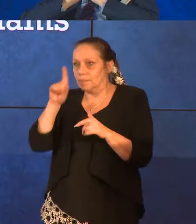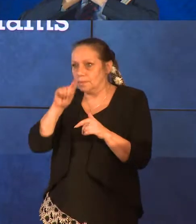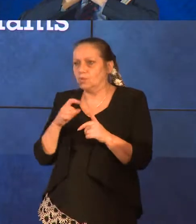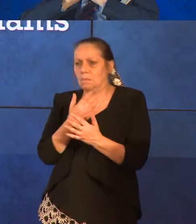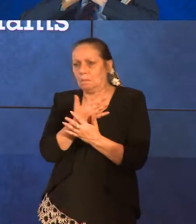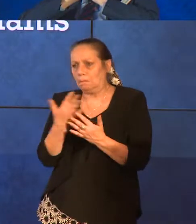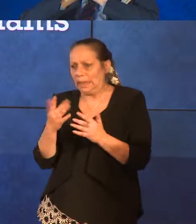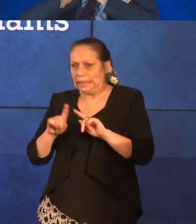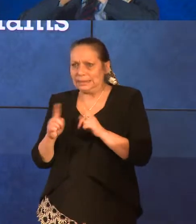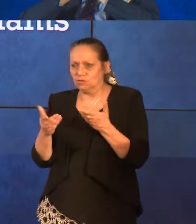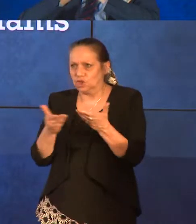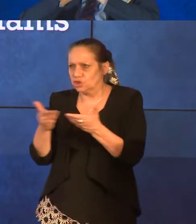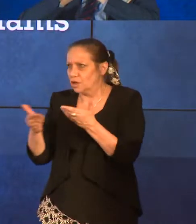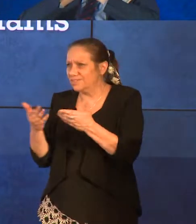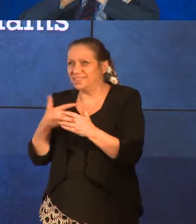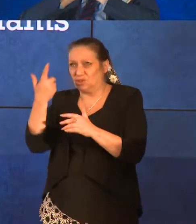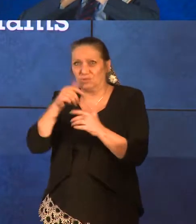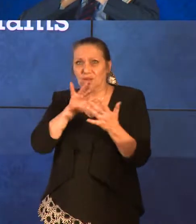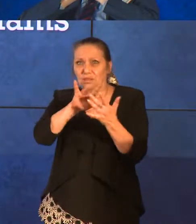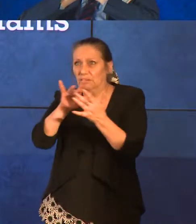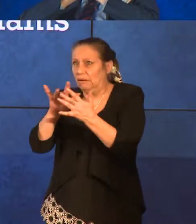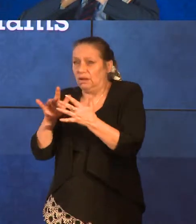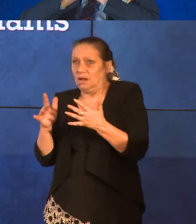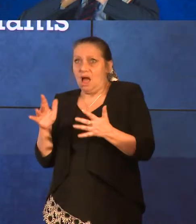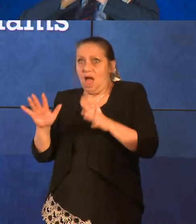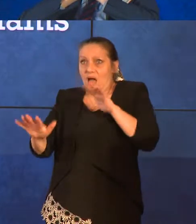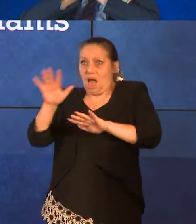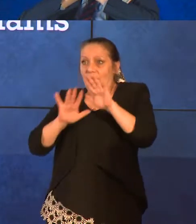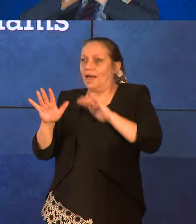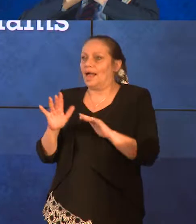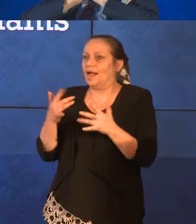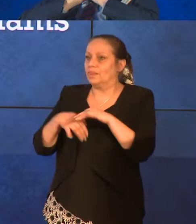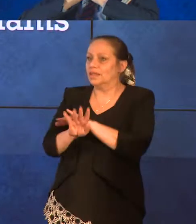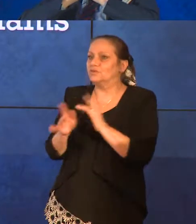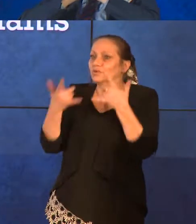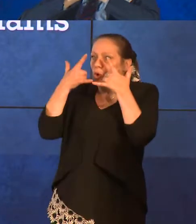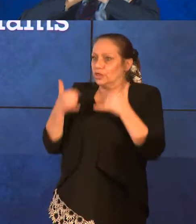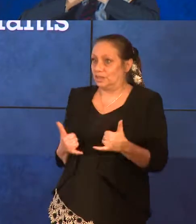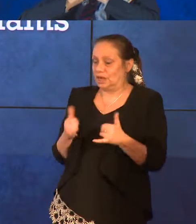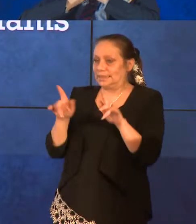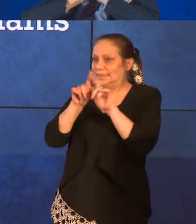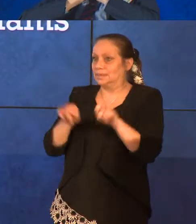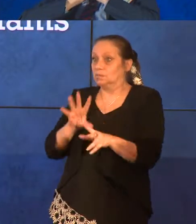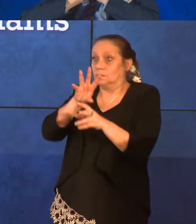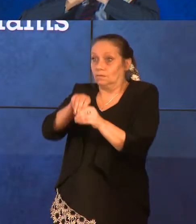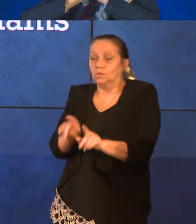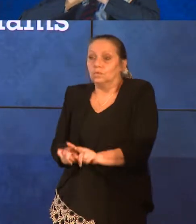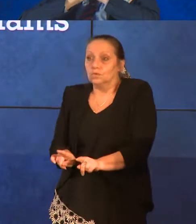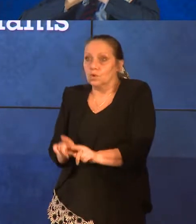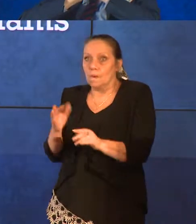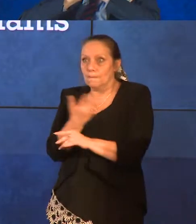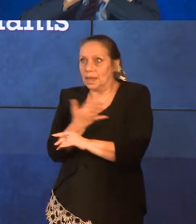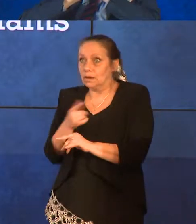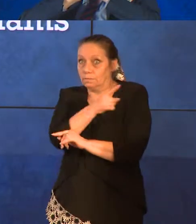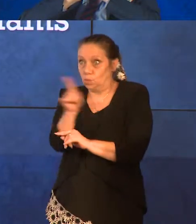multiple different service systems. And what we see a lot of is people who also have justice system interaction. And so I'm sure a lot of you in the room